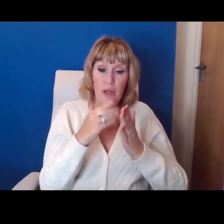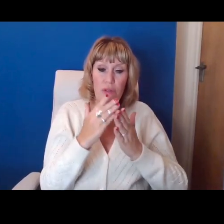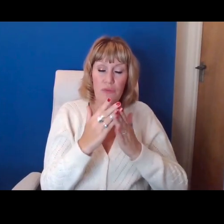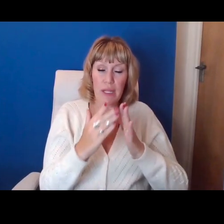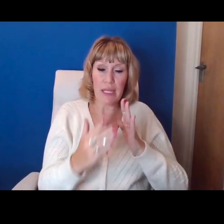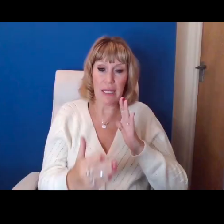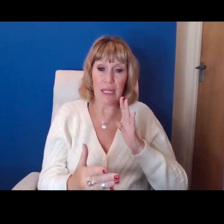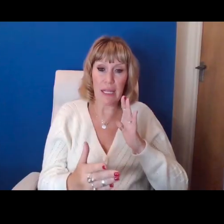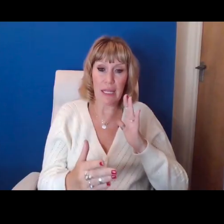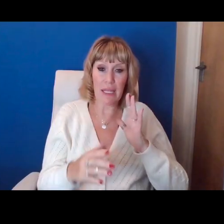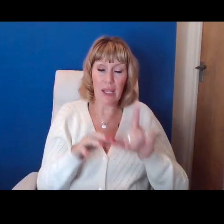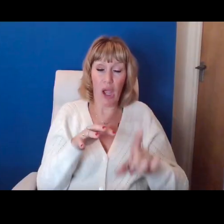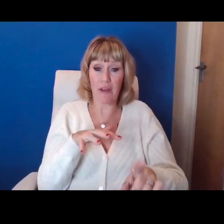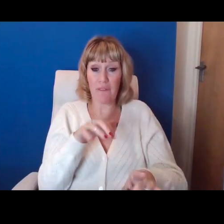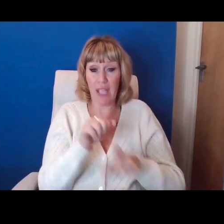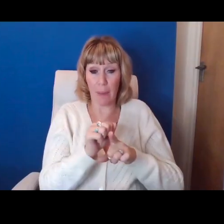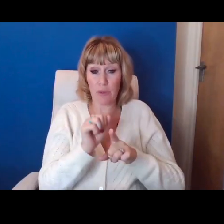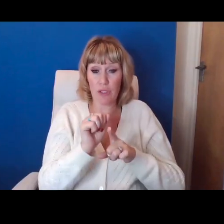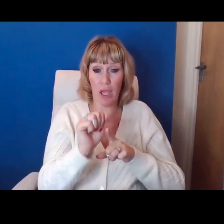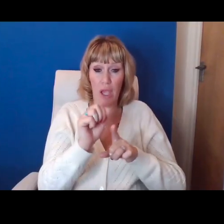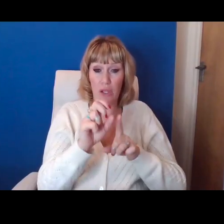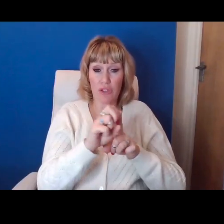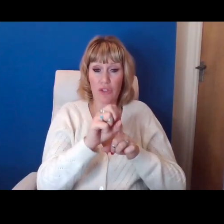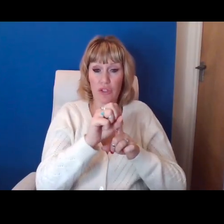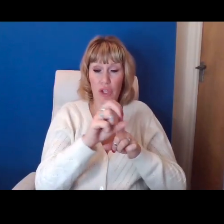journey beautifully.